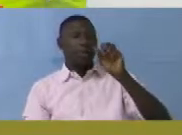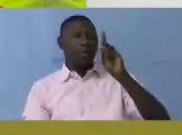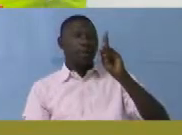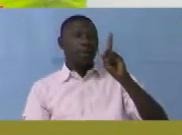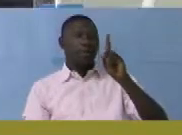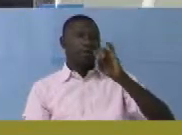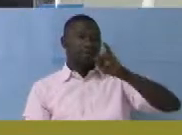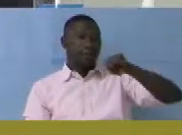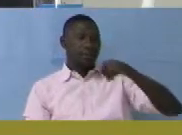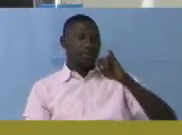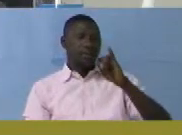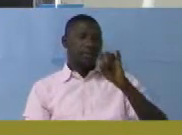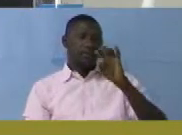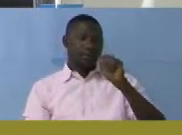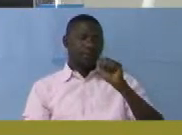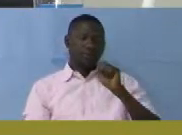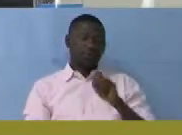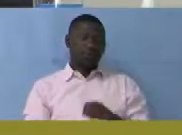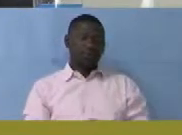So